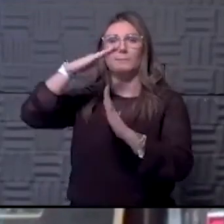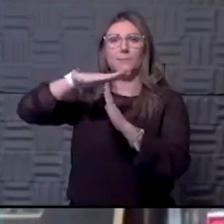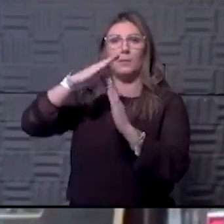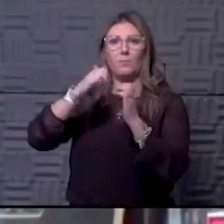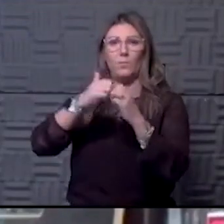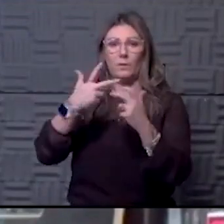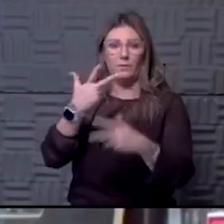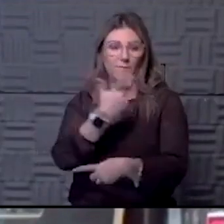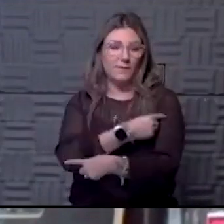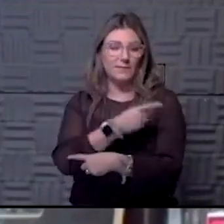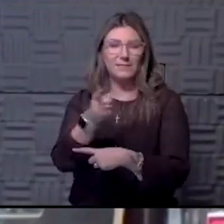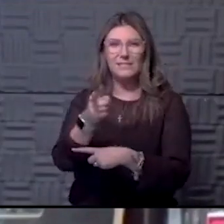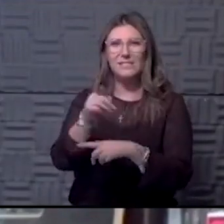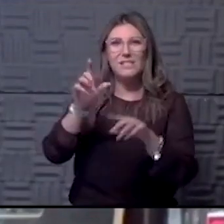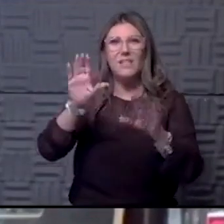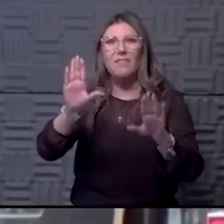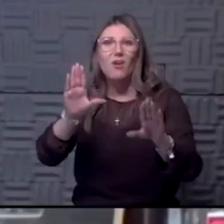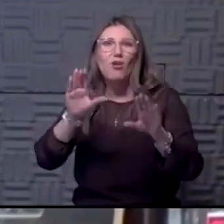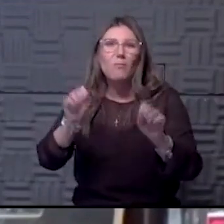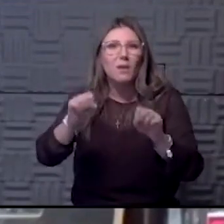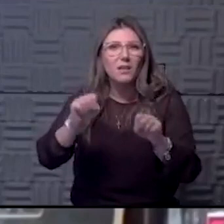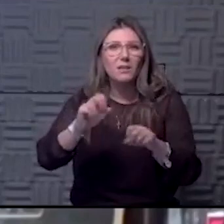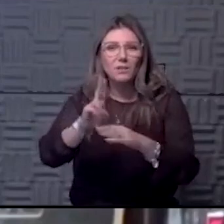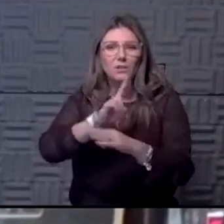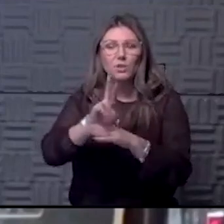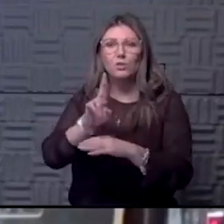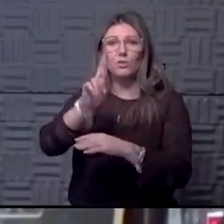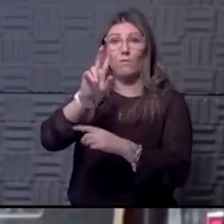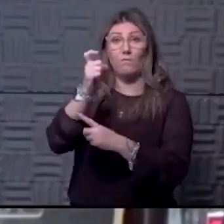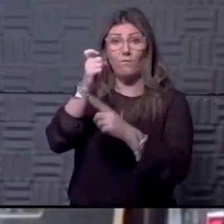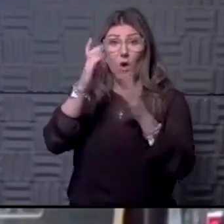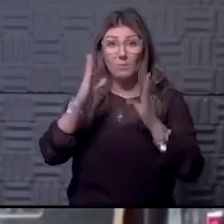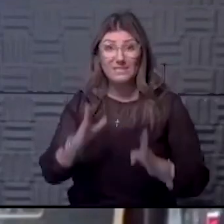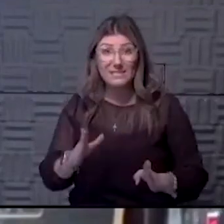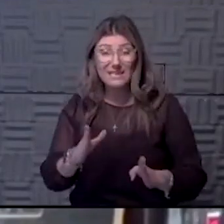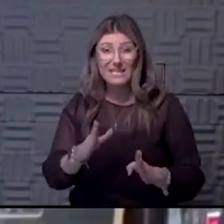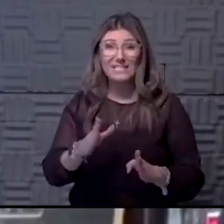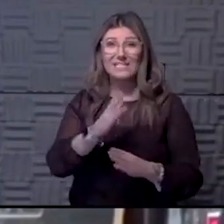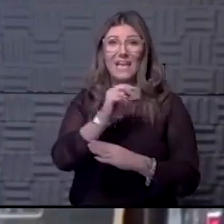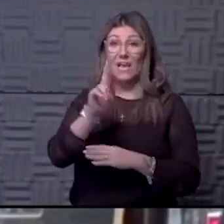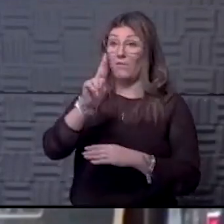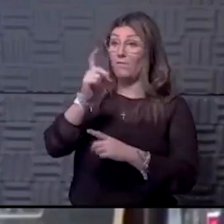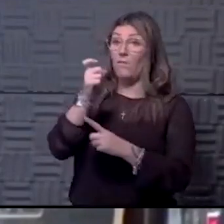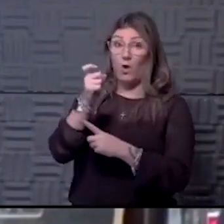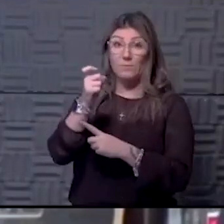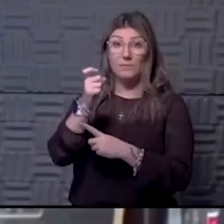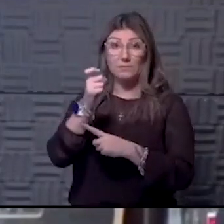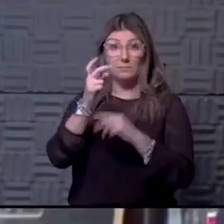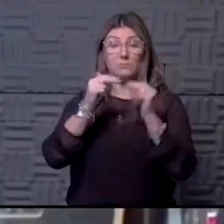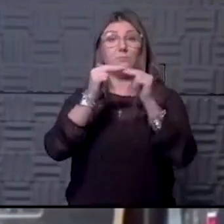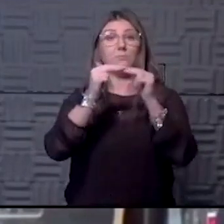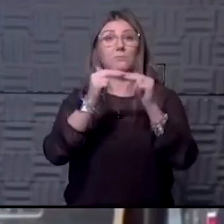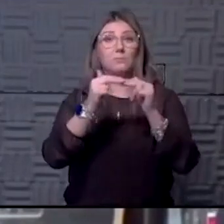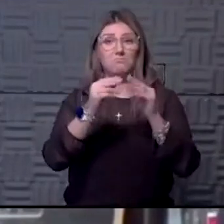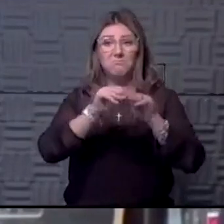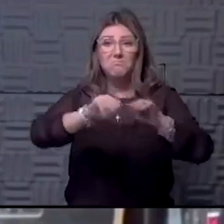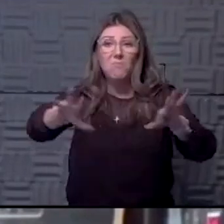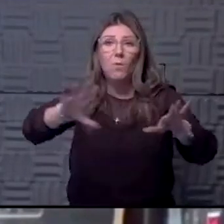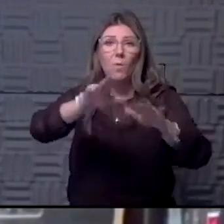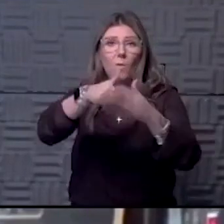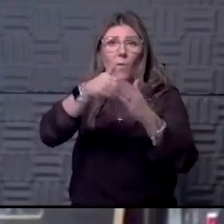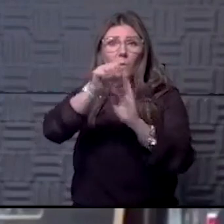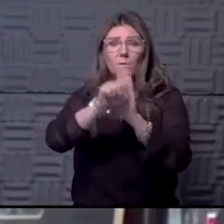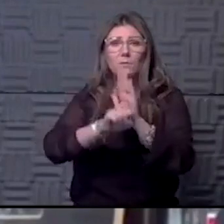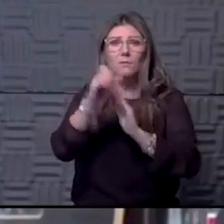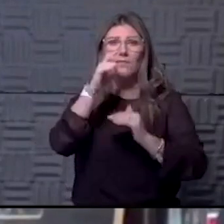their ability to use pharmacists and pharmacies across their state, not limited to the couple